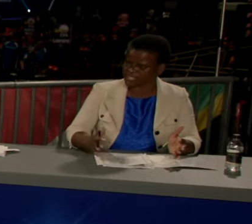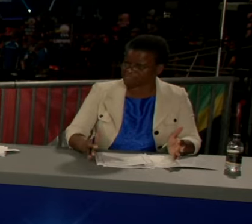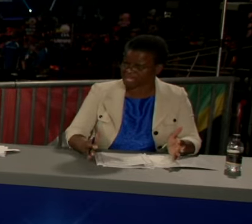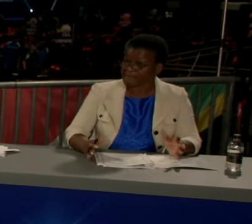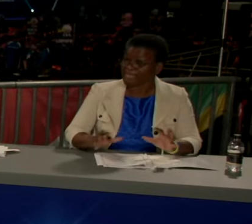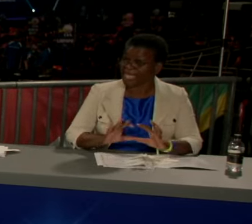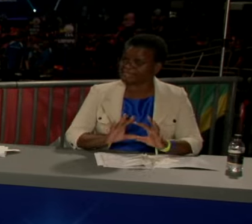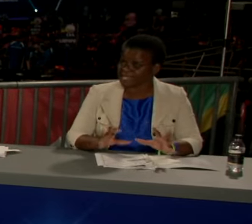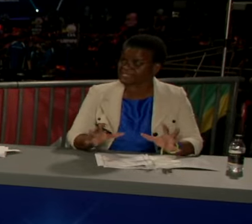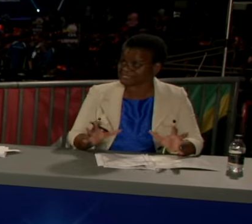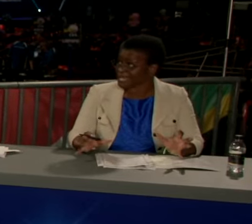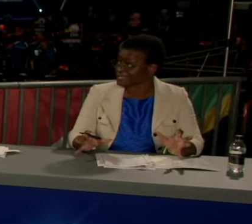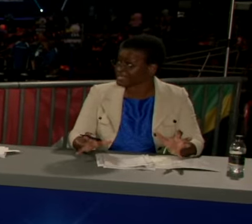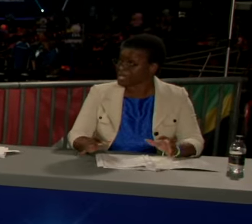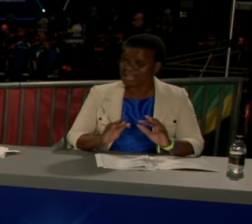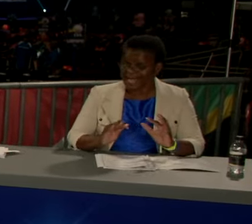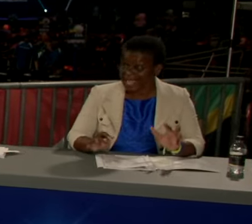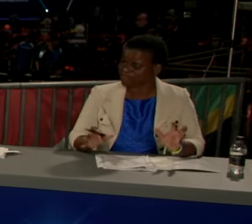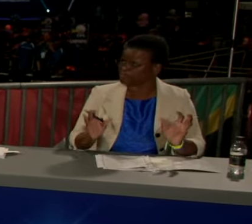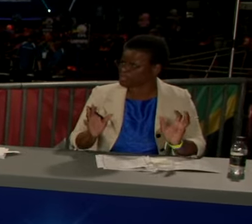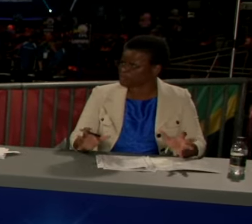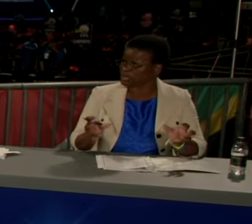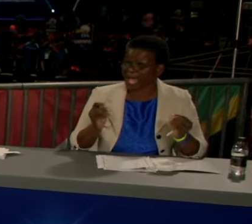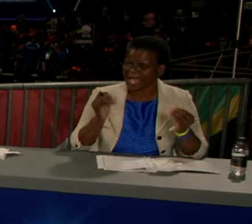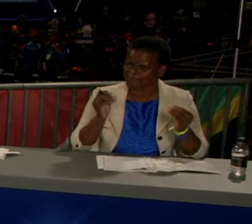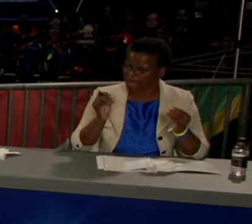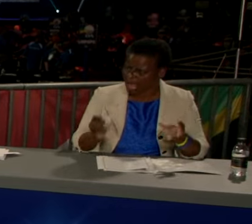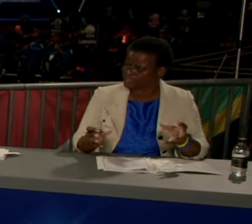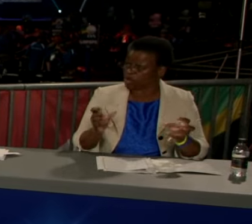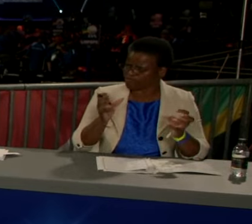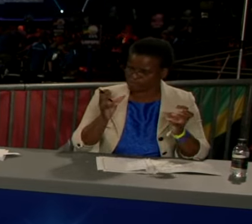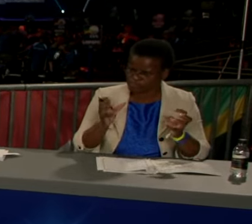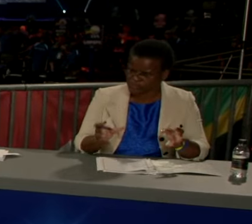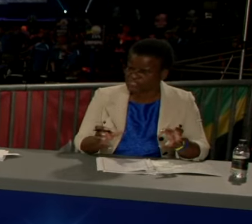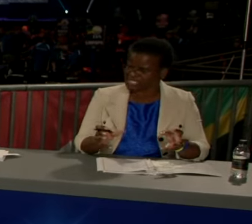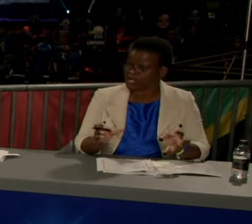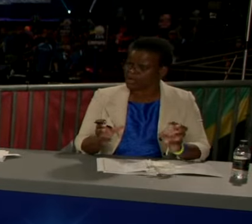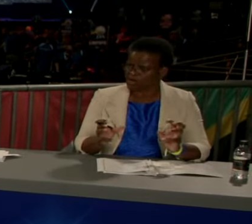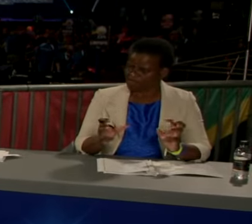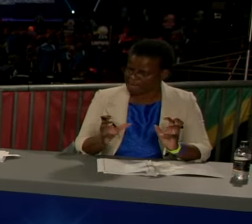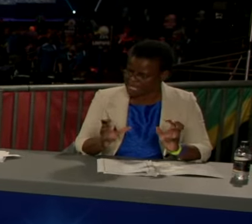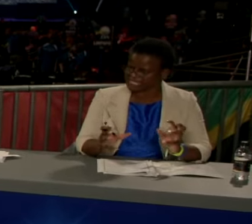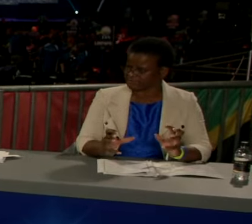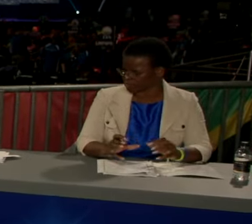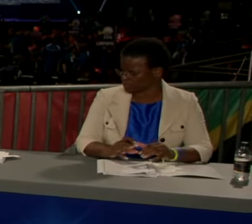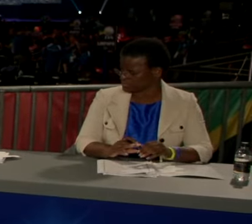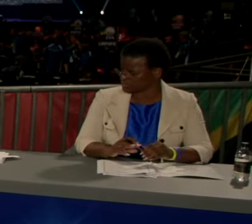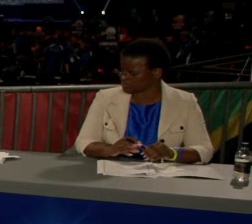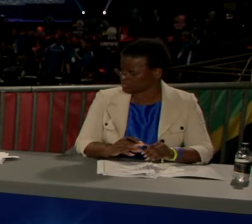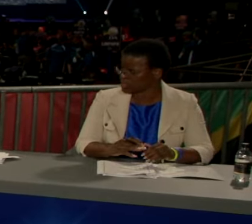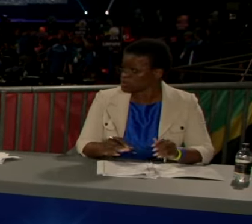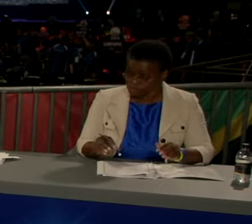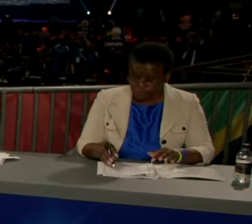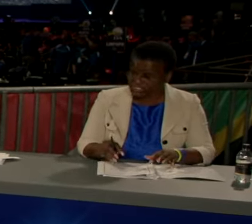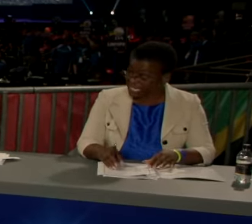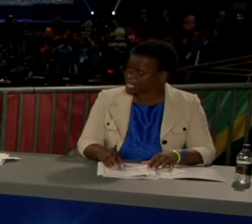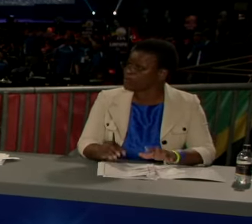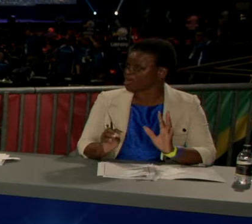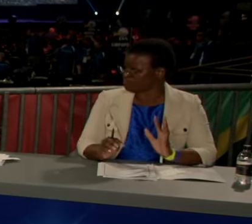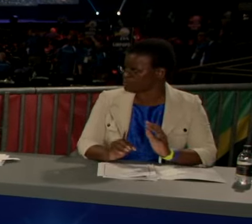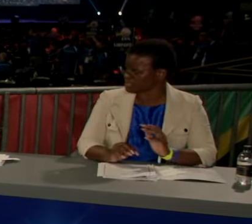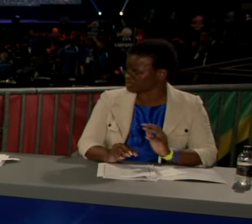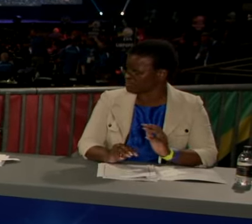or whatever, and that is done live. People are part of the process of amending the Constitution. So